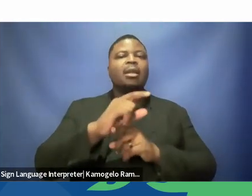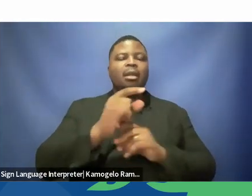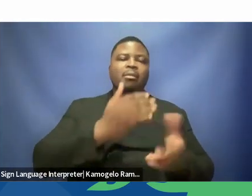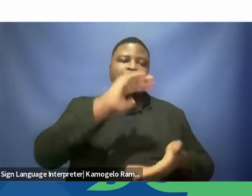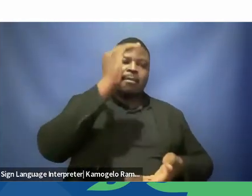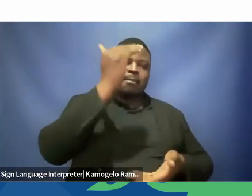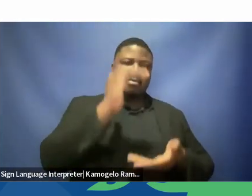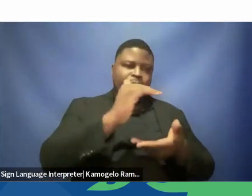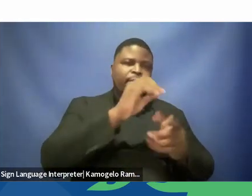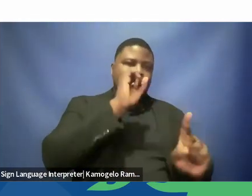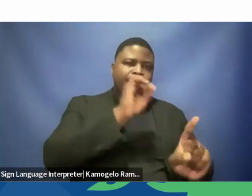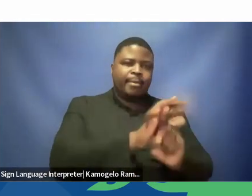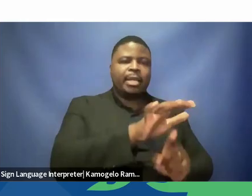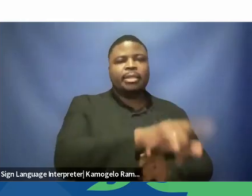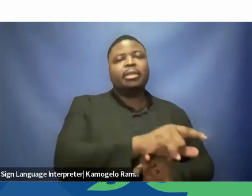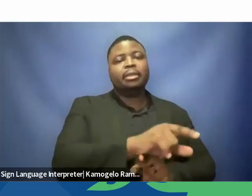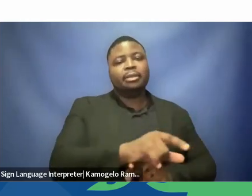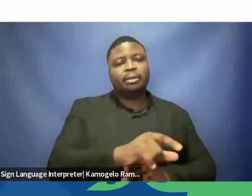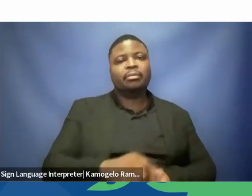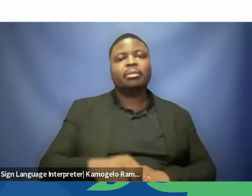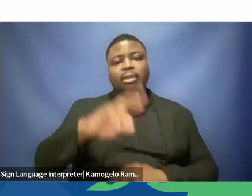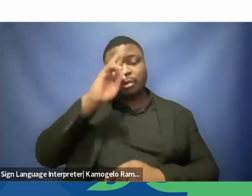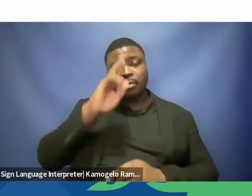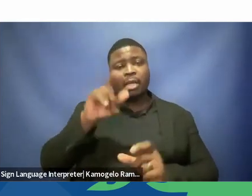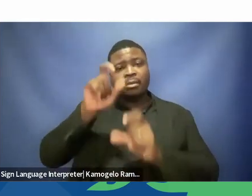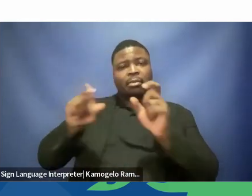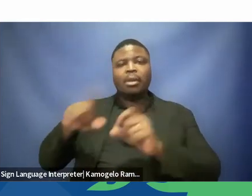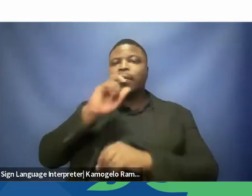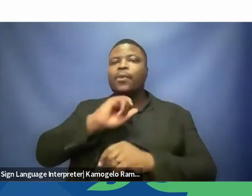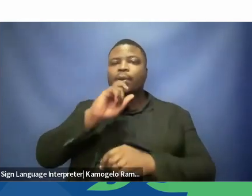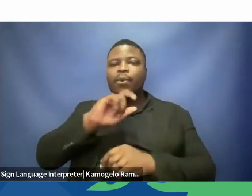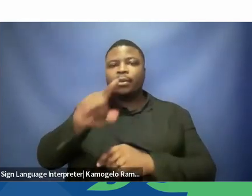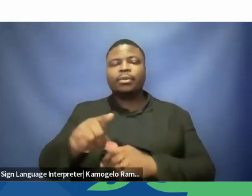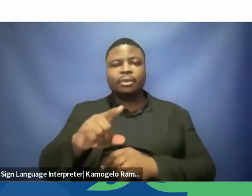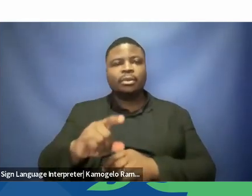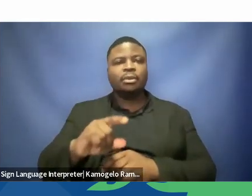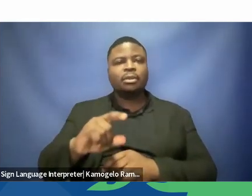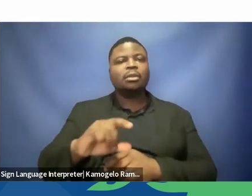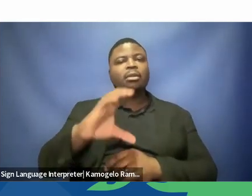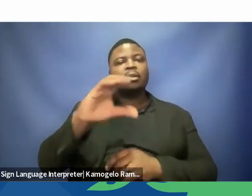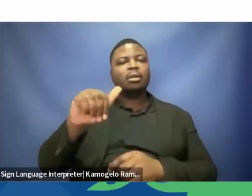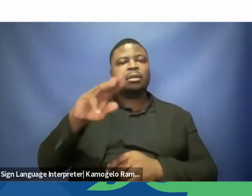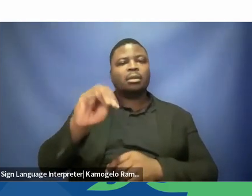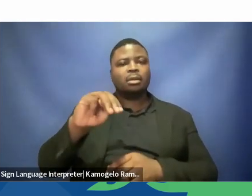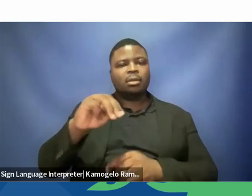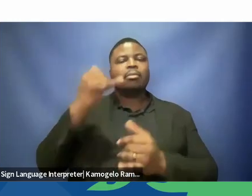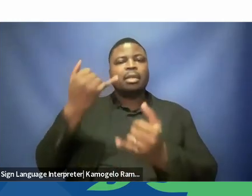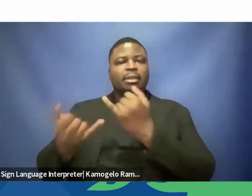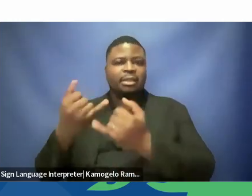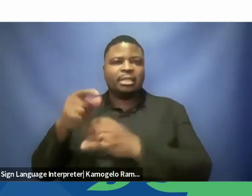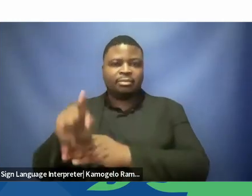a patient person who uses chemsex, let's talk about how do you practically protect